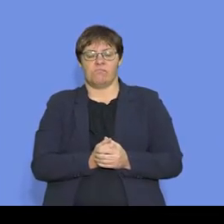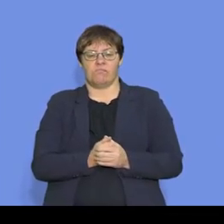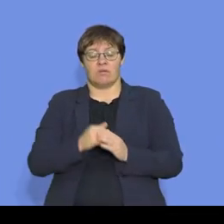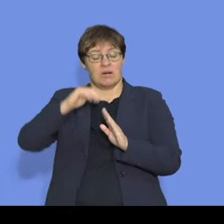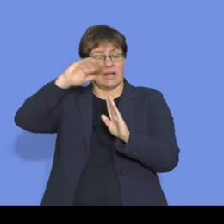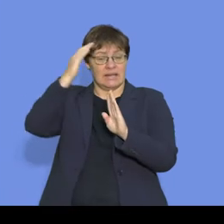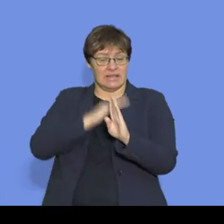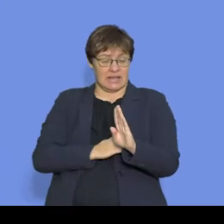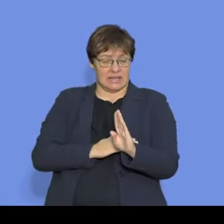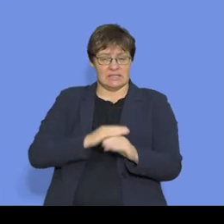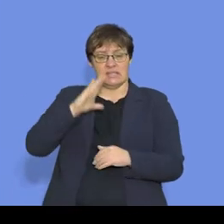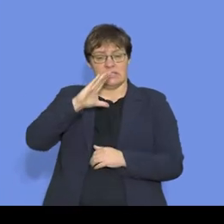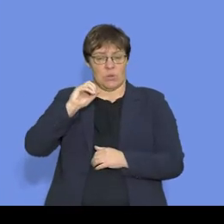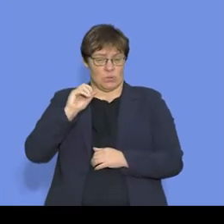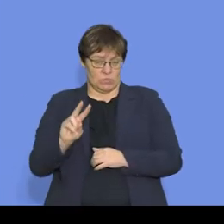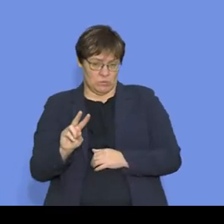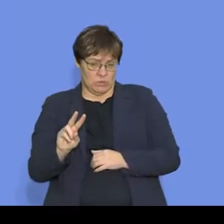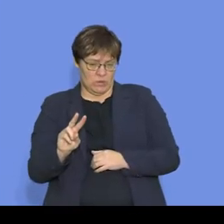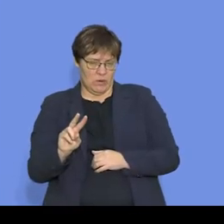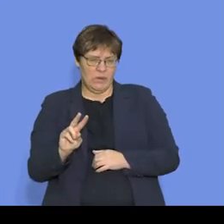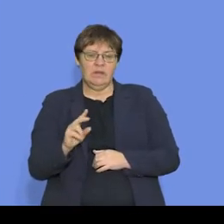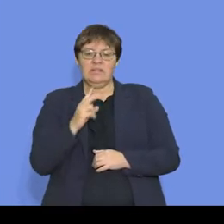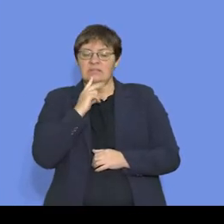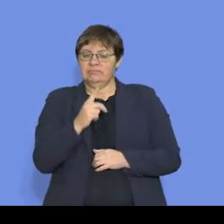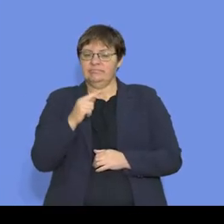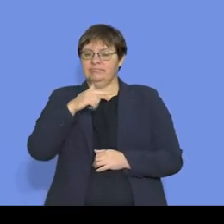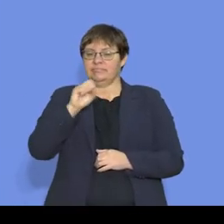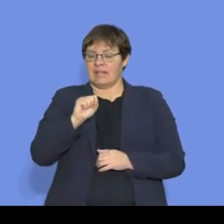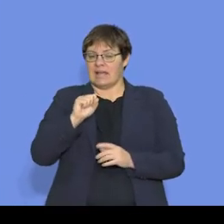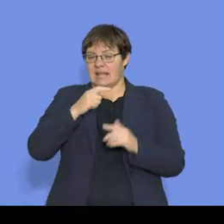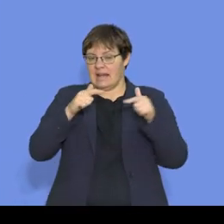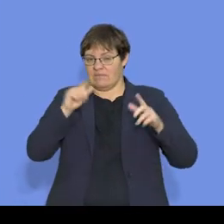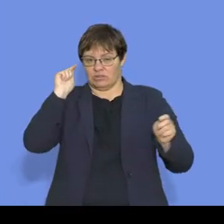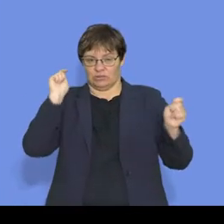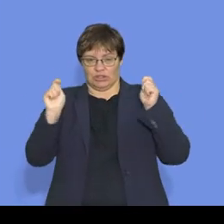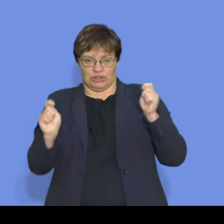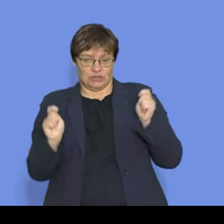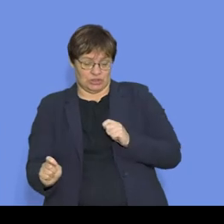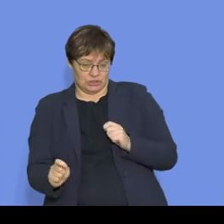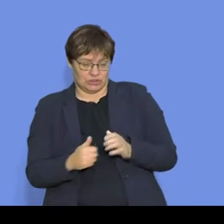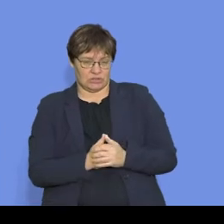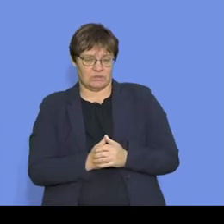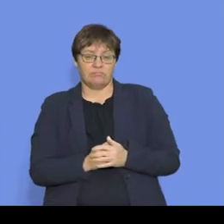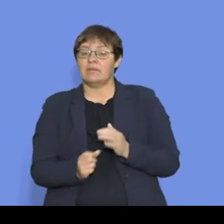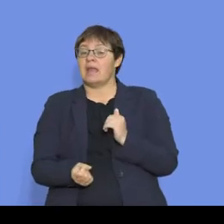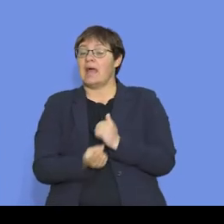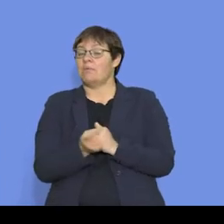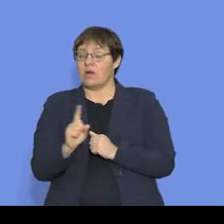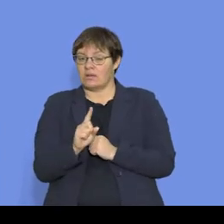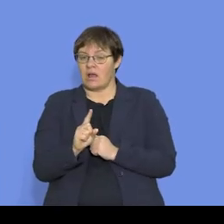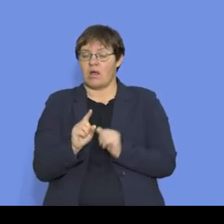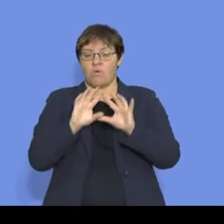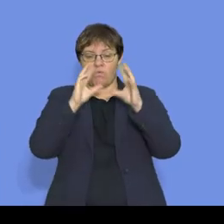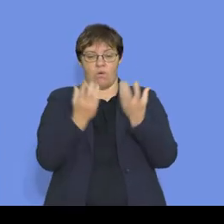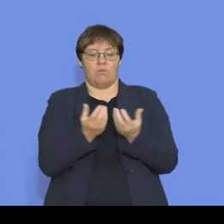If there was a decrease in CO2, remember we did say that gas levels changed over time, it could